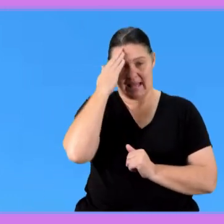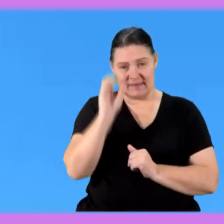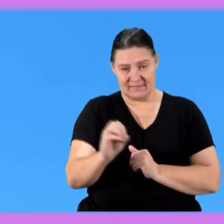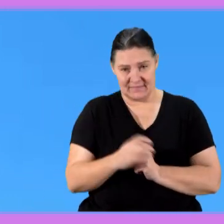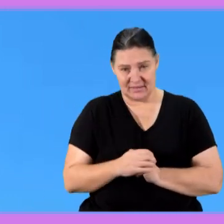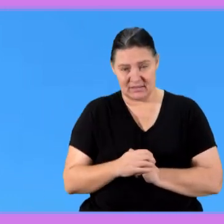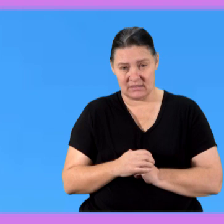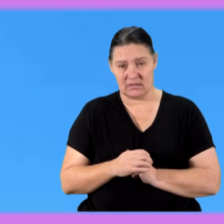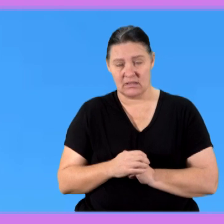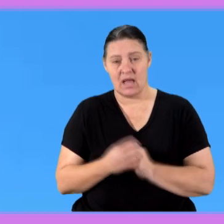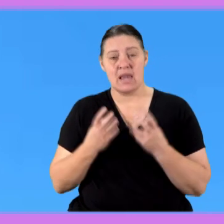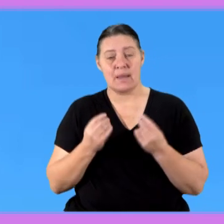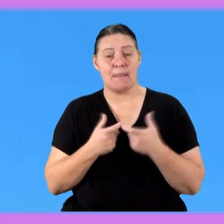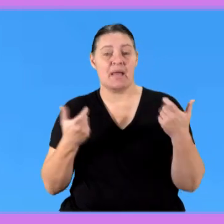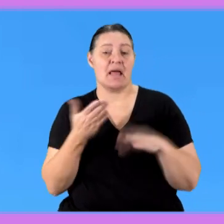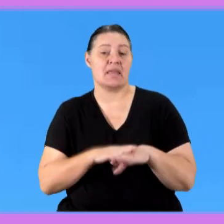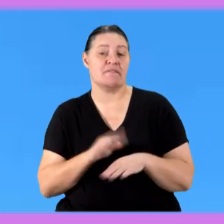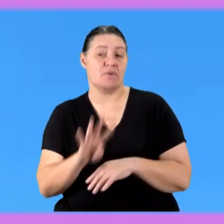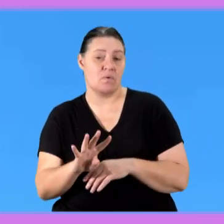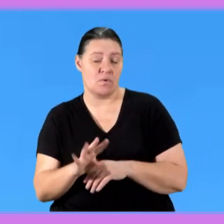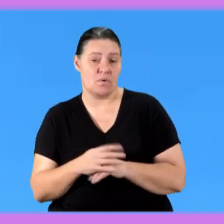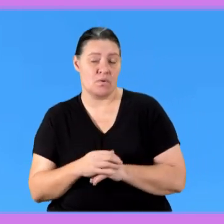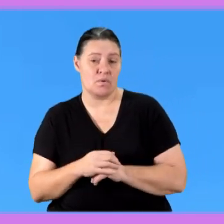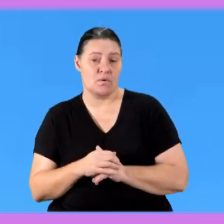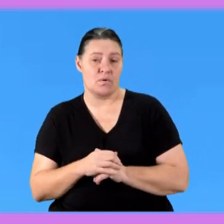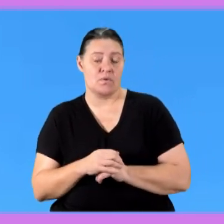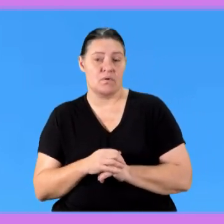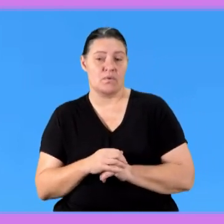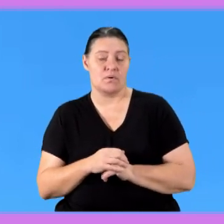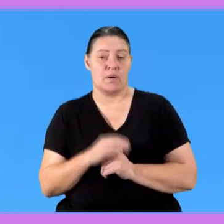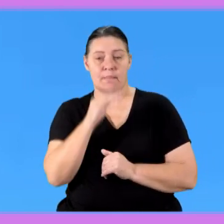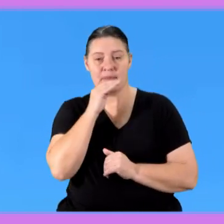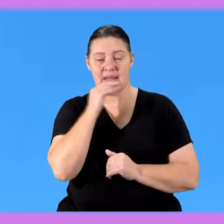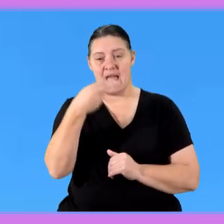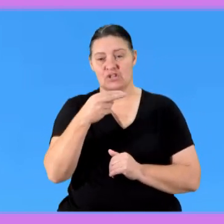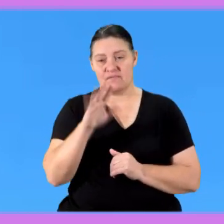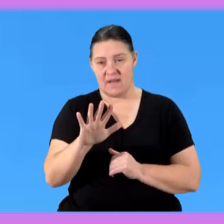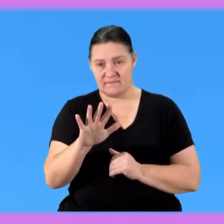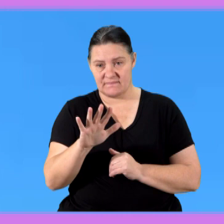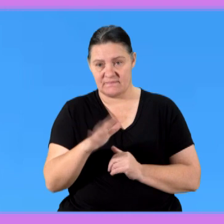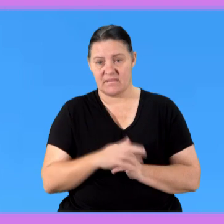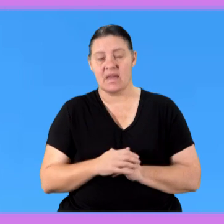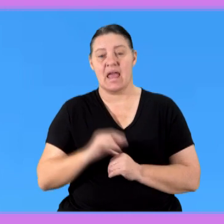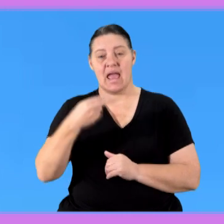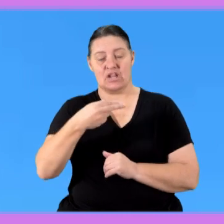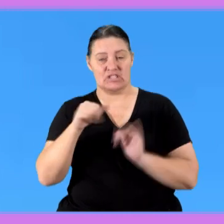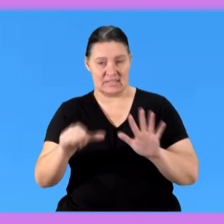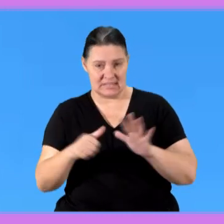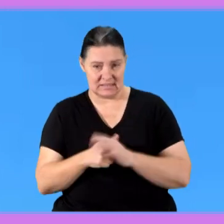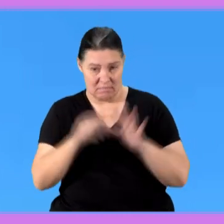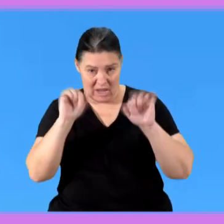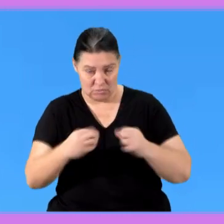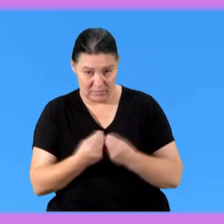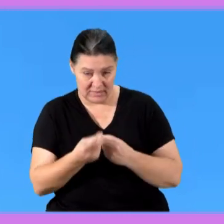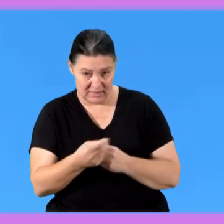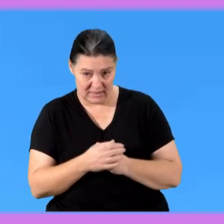heads and a number bigger than 4. So that will be H5 and H6. Do we